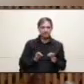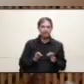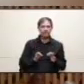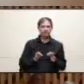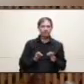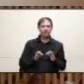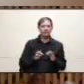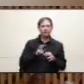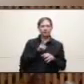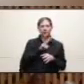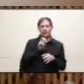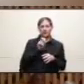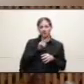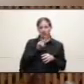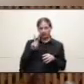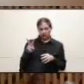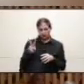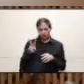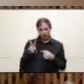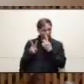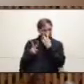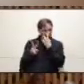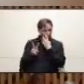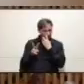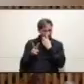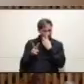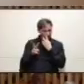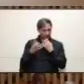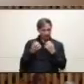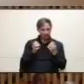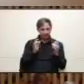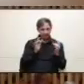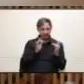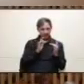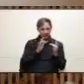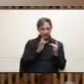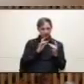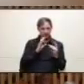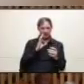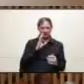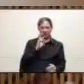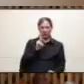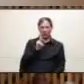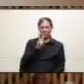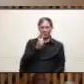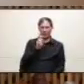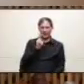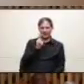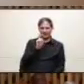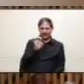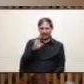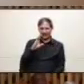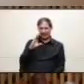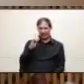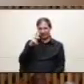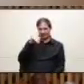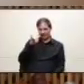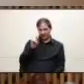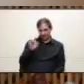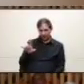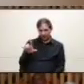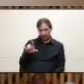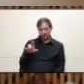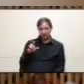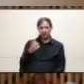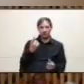in 2022, we had a contract with Wani Capital that was giving all the yellow fleet and